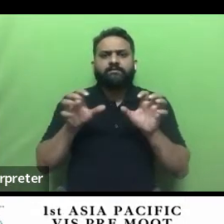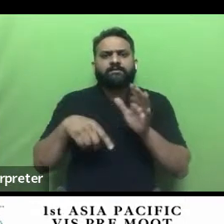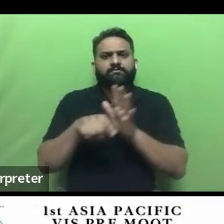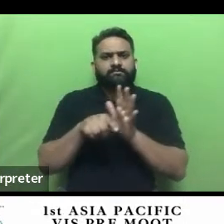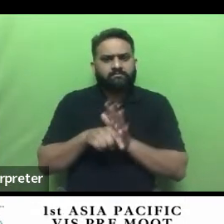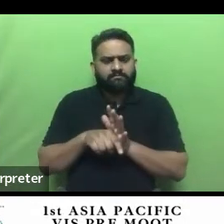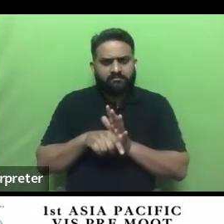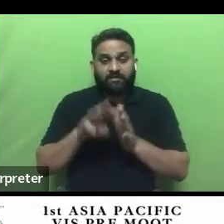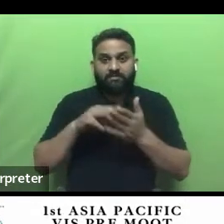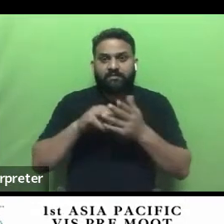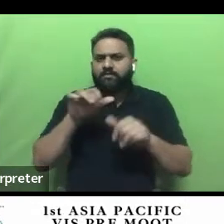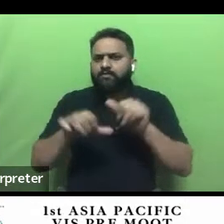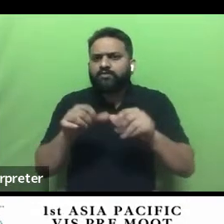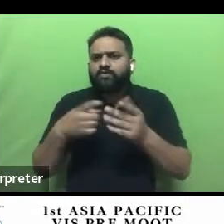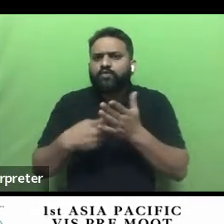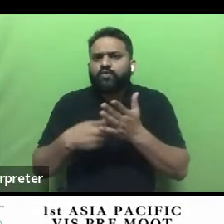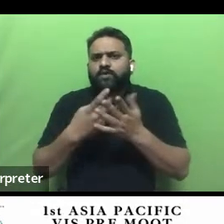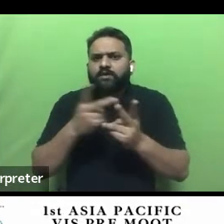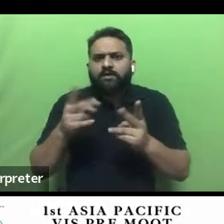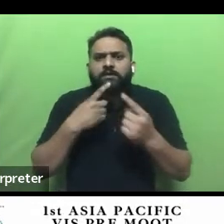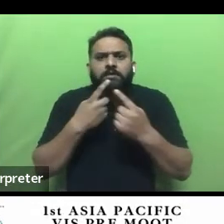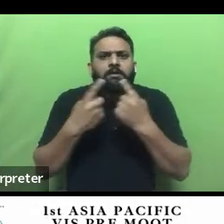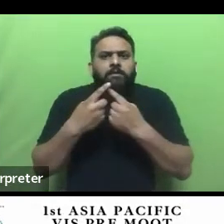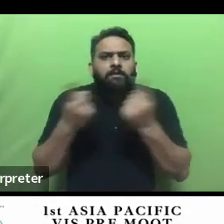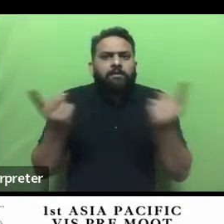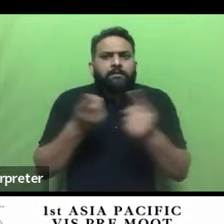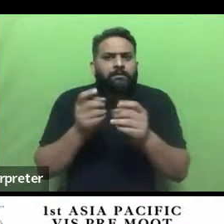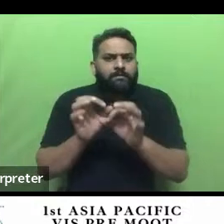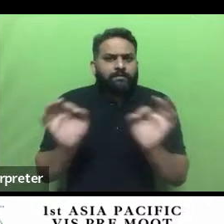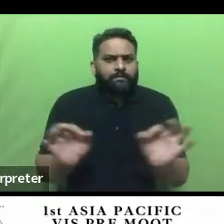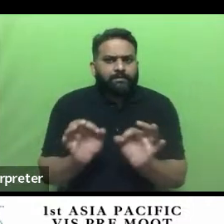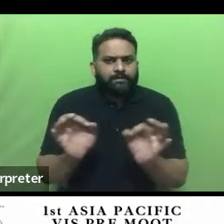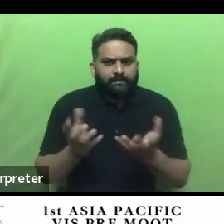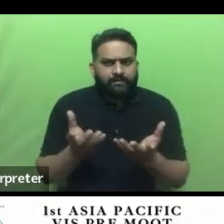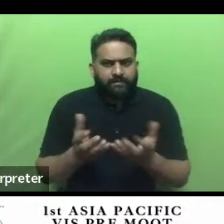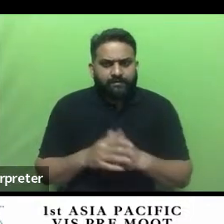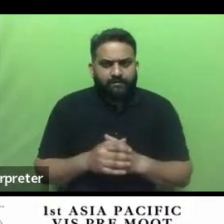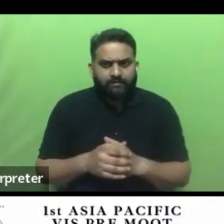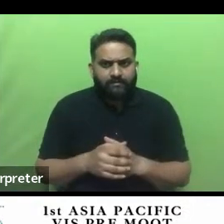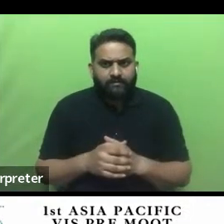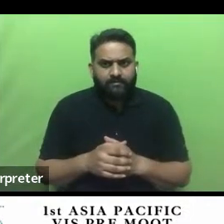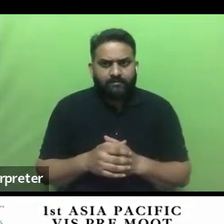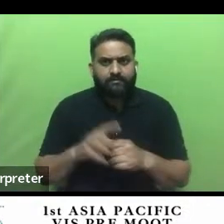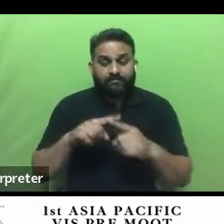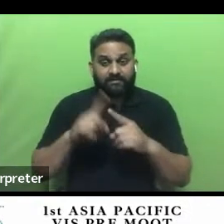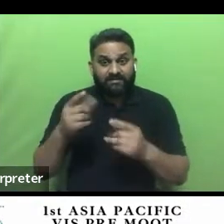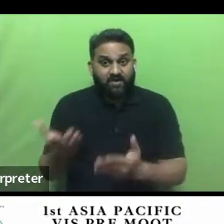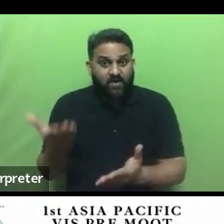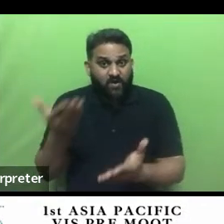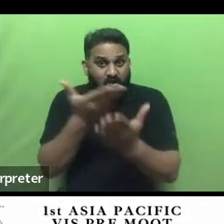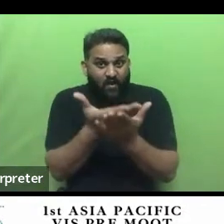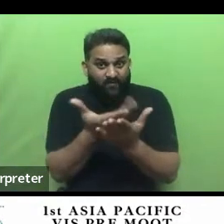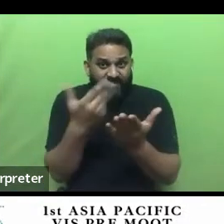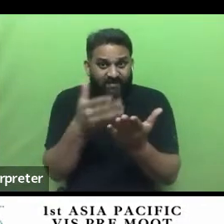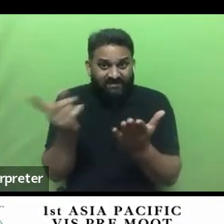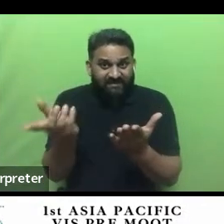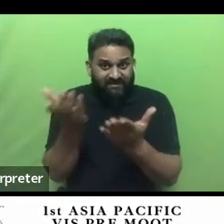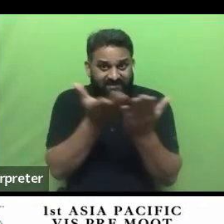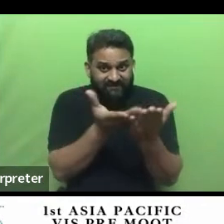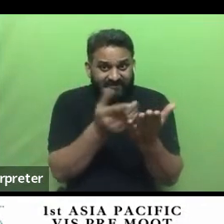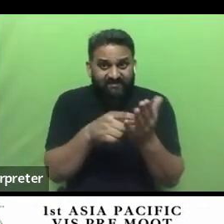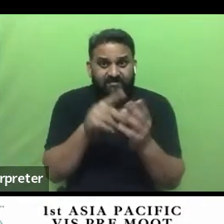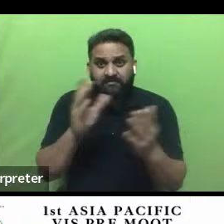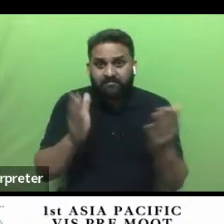rules that would be applied were not discussed at the Palm Oil Summit. Furthermore, in the offer that Ms. Bhupati made, provided on page